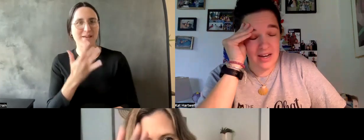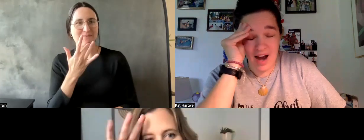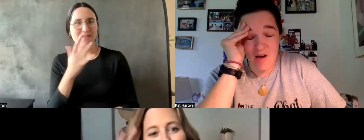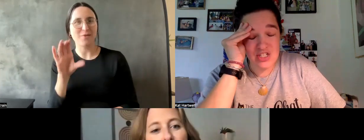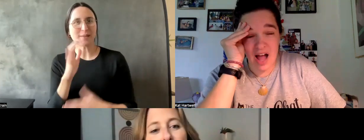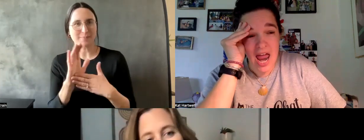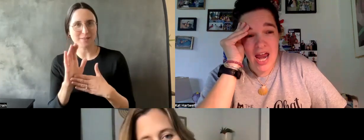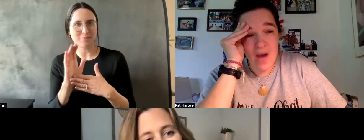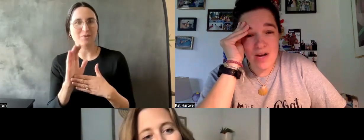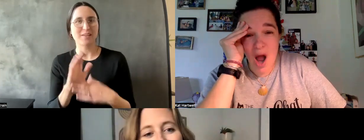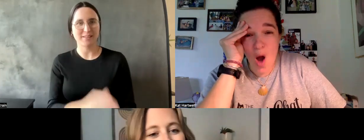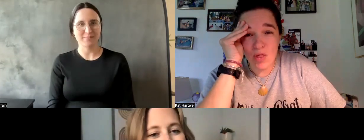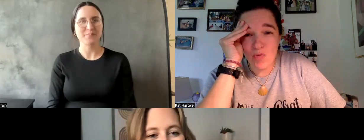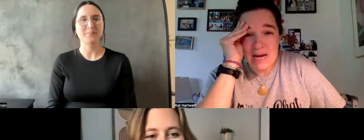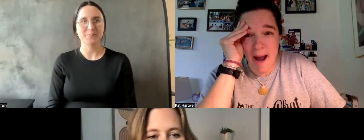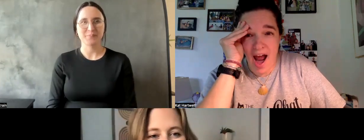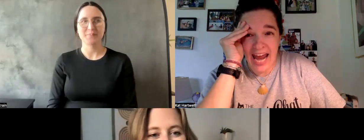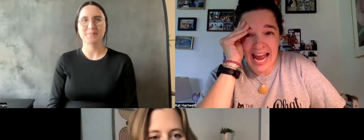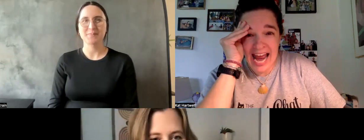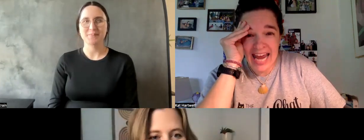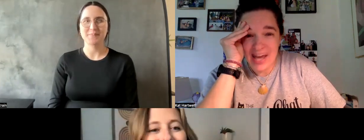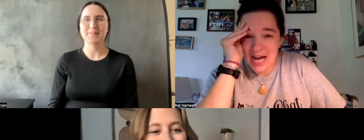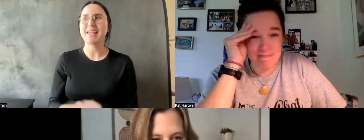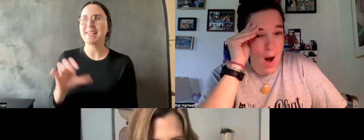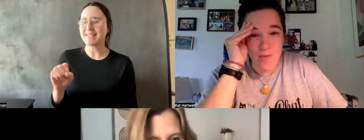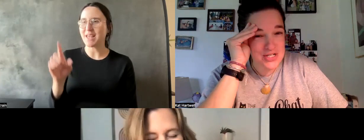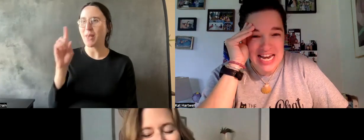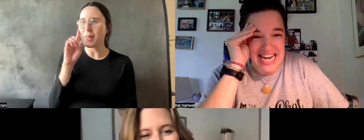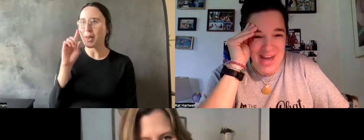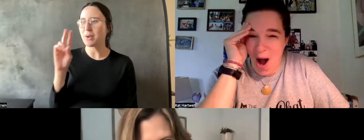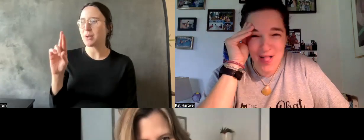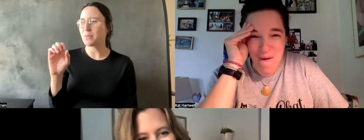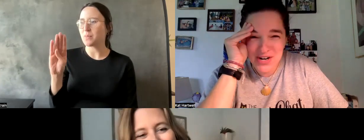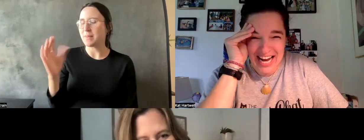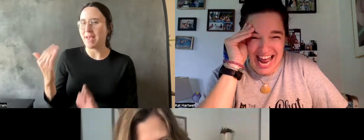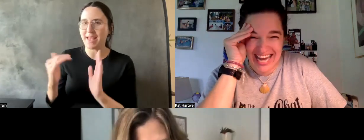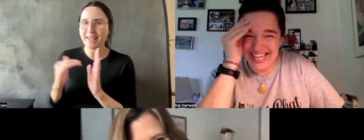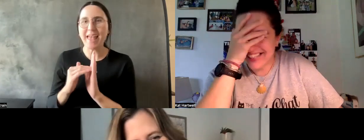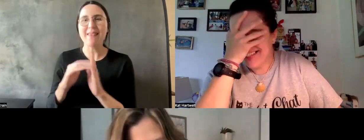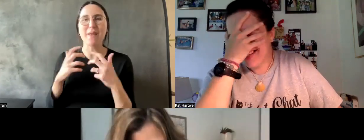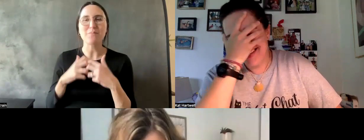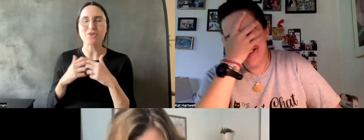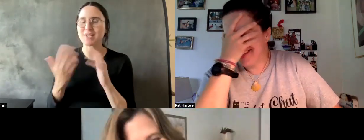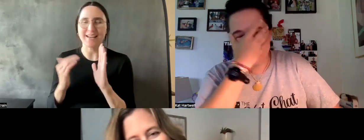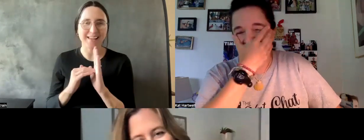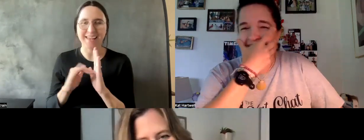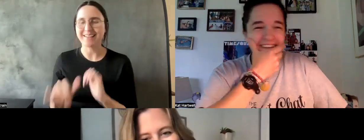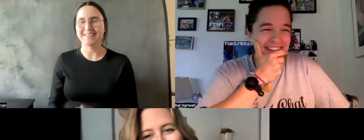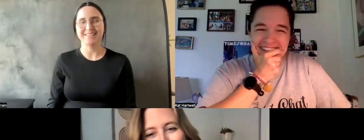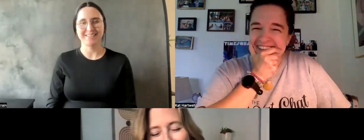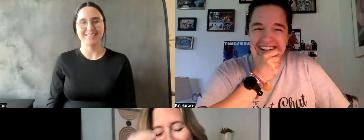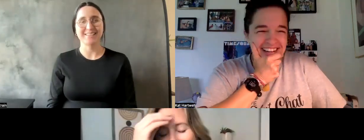older movie. things I too. was just like, here we go with Reba again. The Barbara Jean all over again.